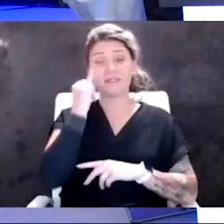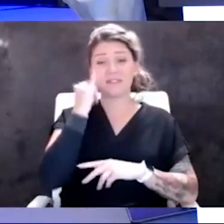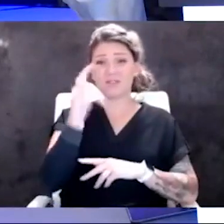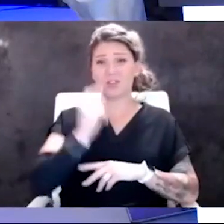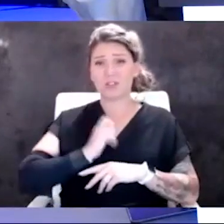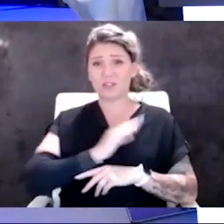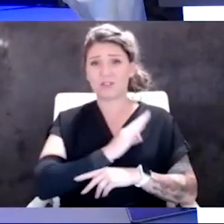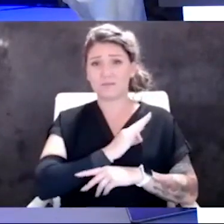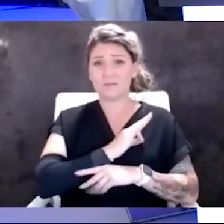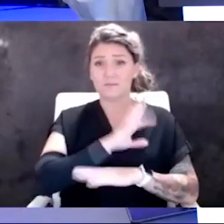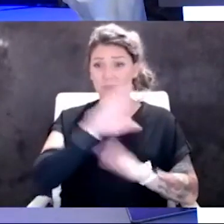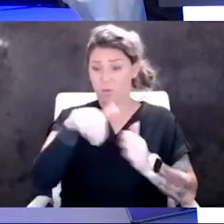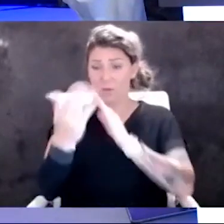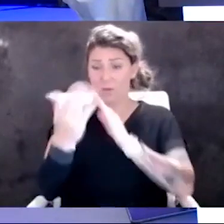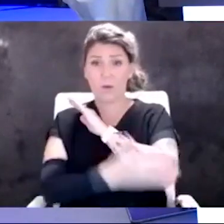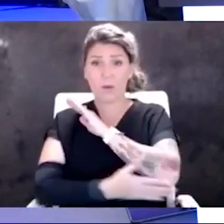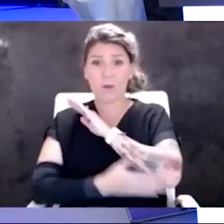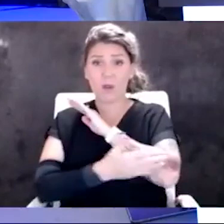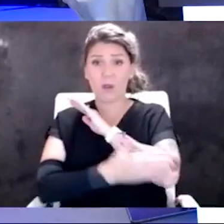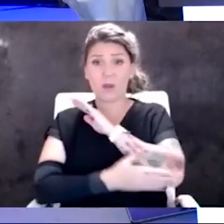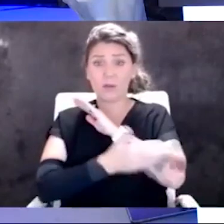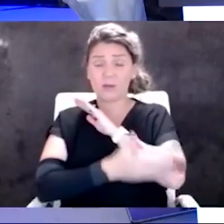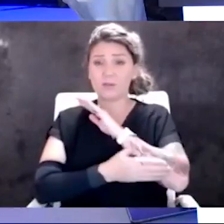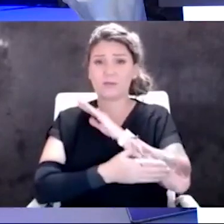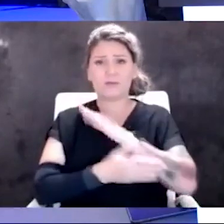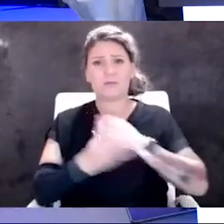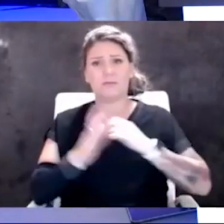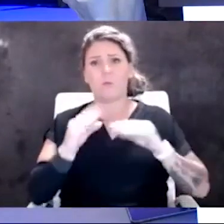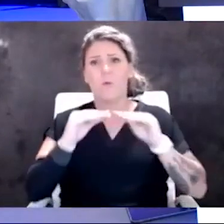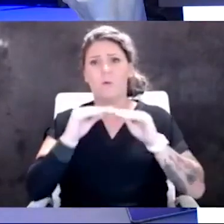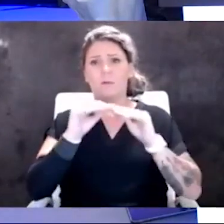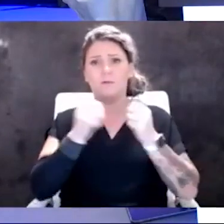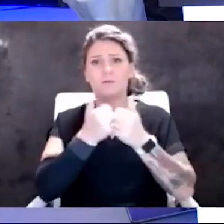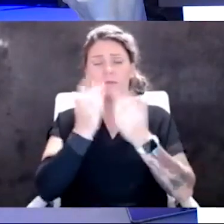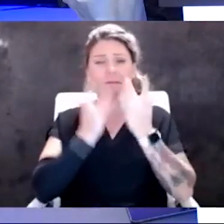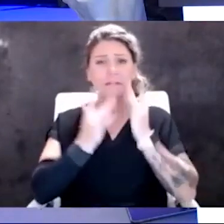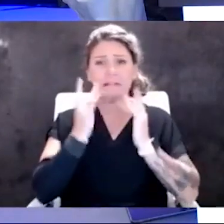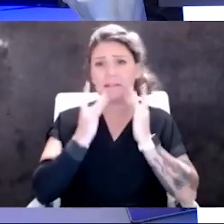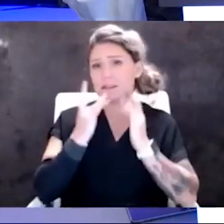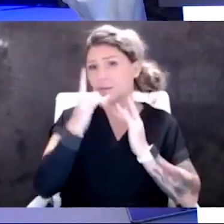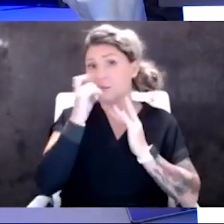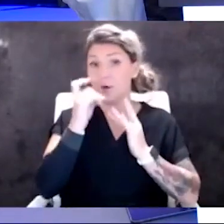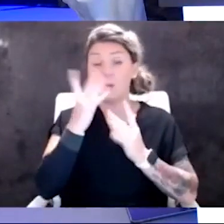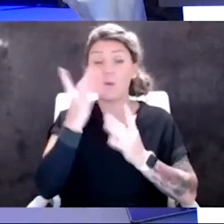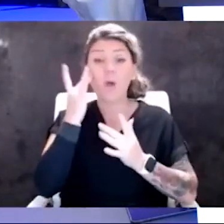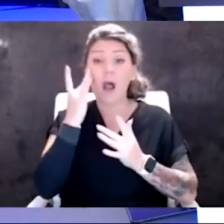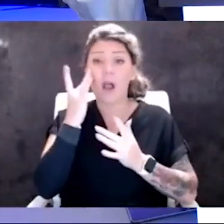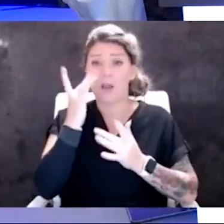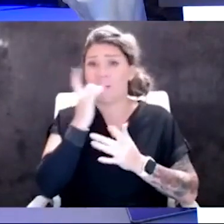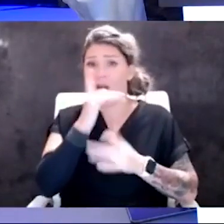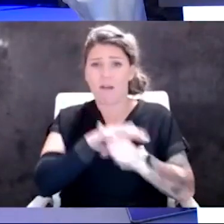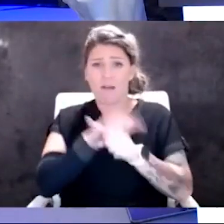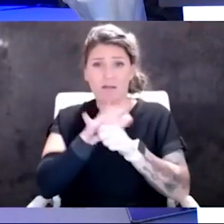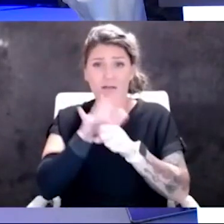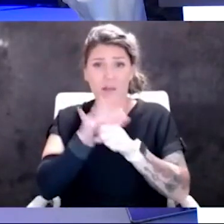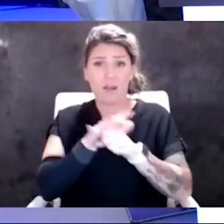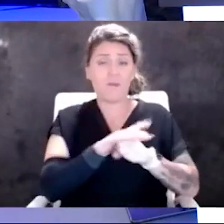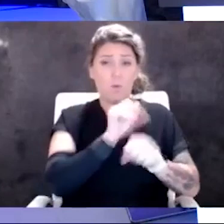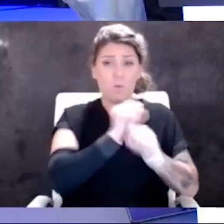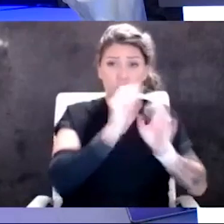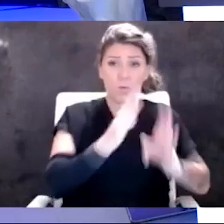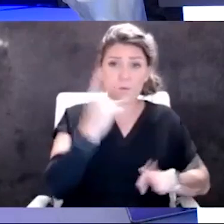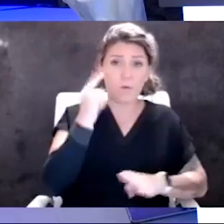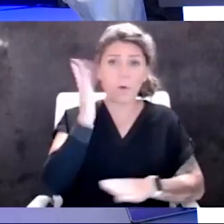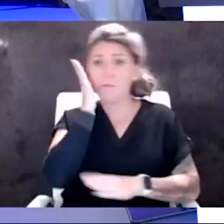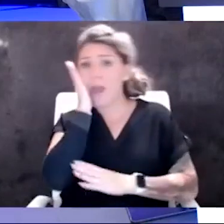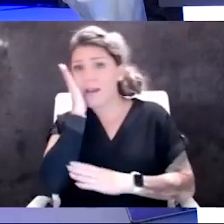country, it's become even more challenging because we can't staff all the beds all the time. And we do a pretty good job of that here. But, man, there are a lot of hospitals I know that really